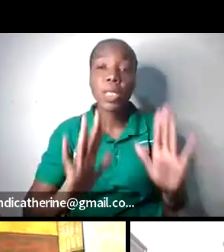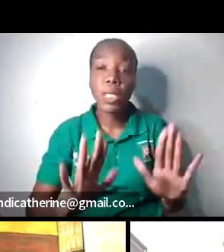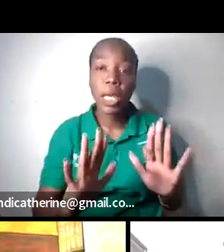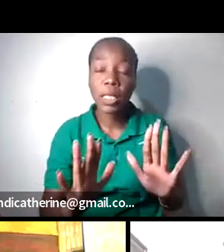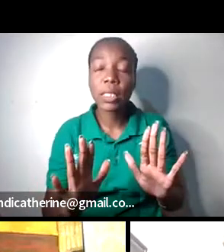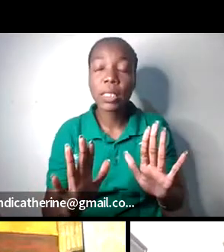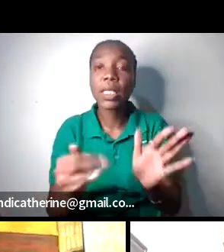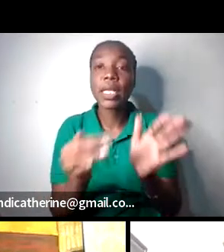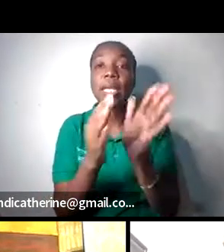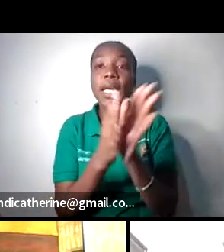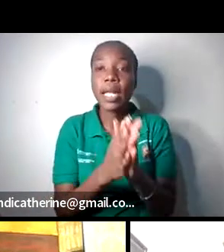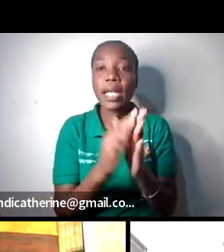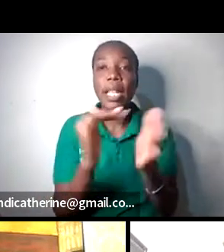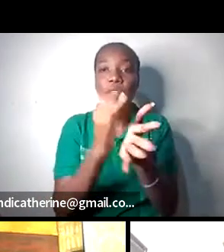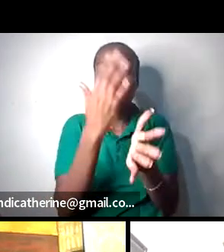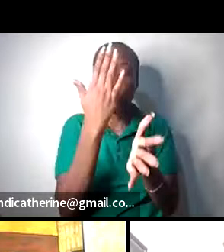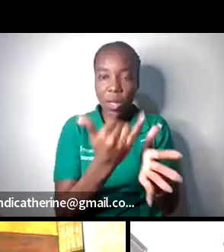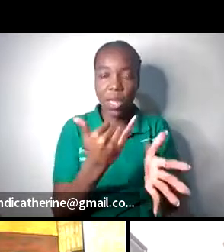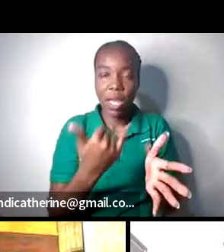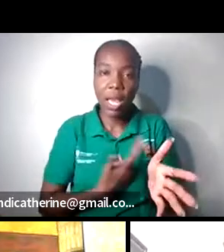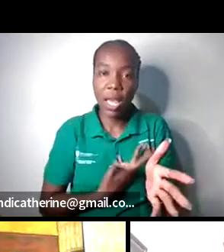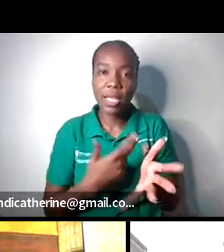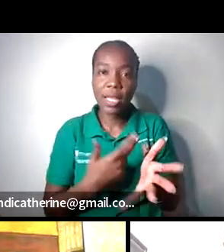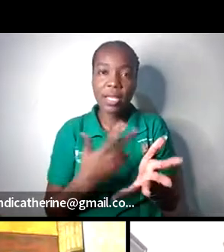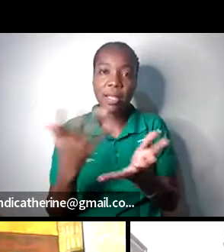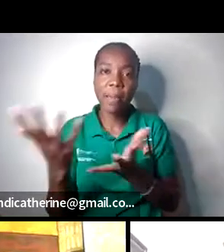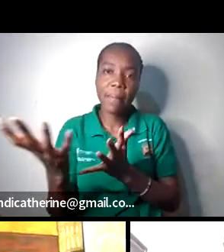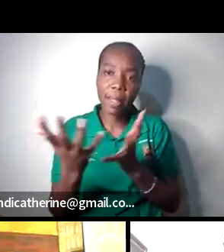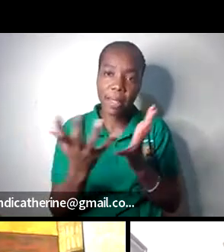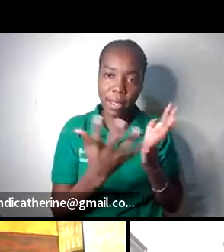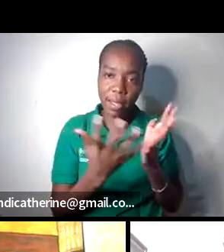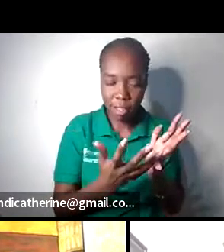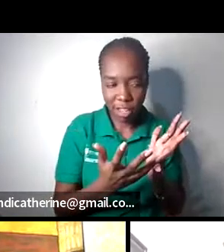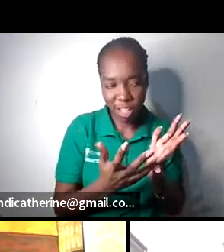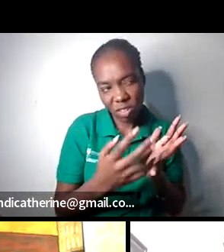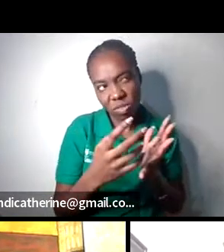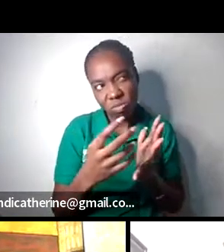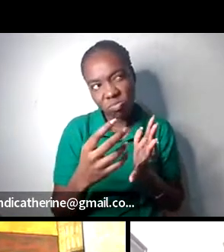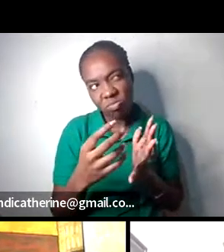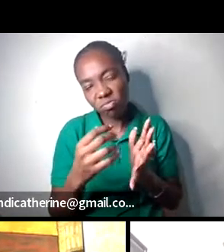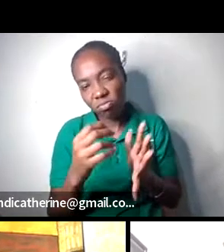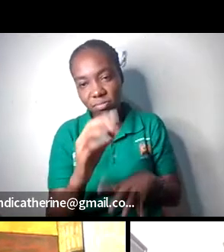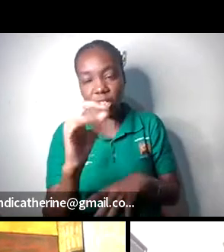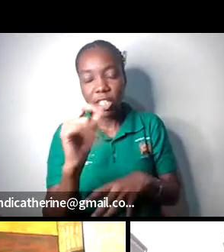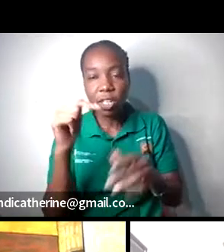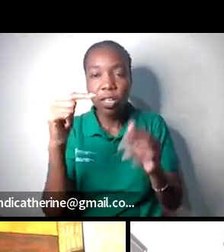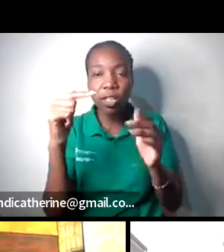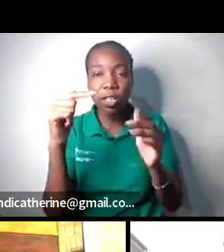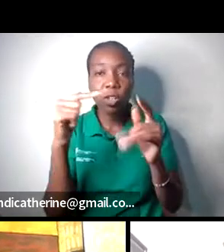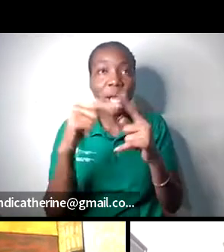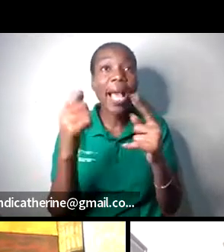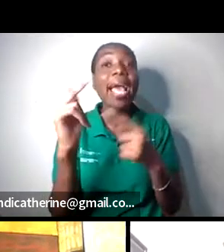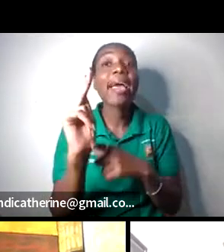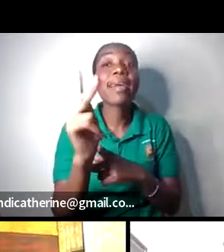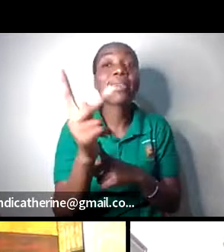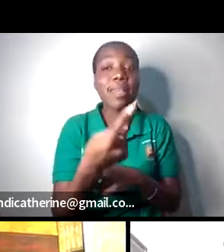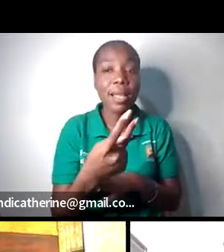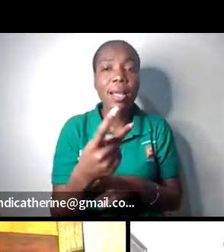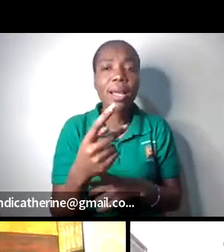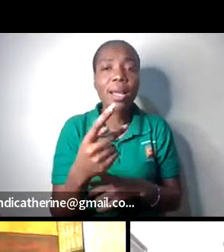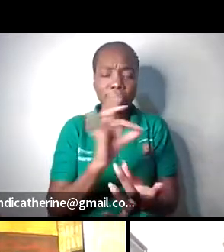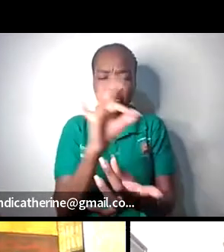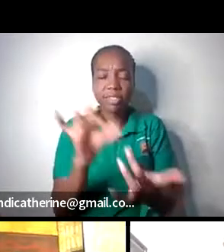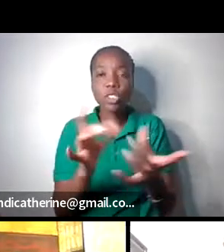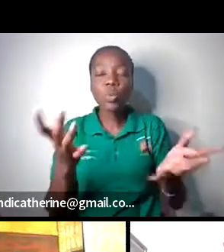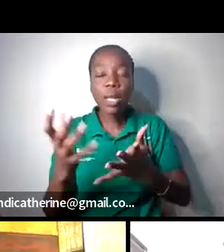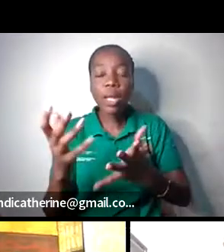why we brought Festac to Kenya, specifically Kisumu. If you allow me,